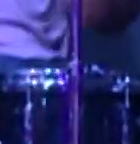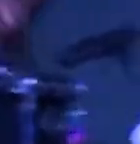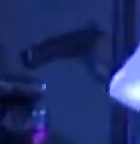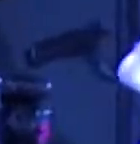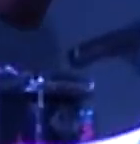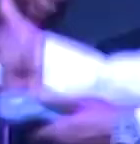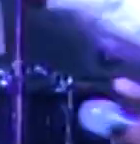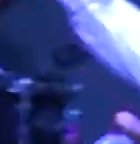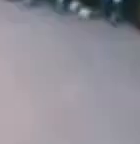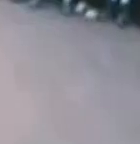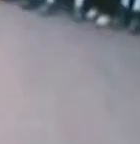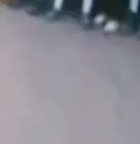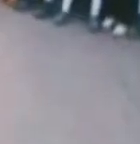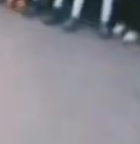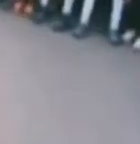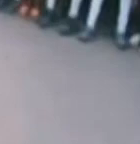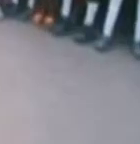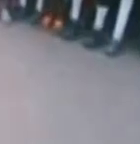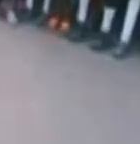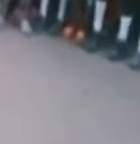vibes.